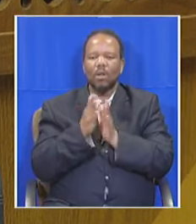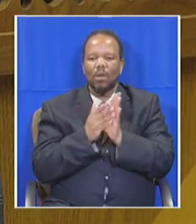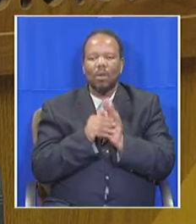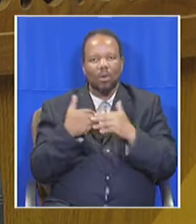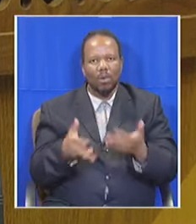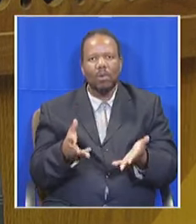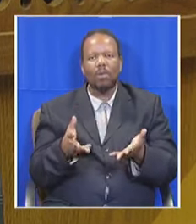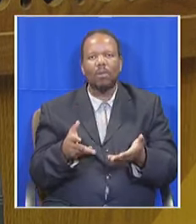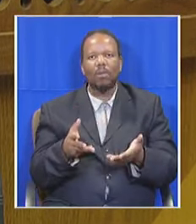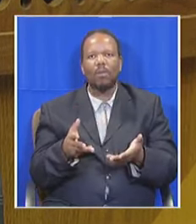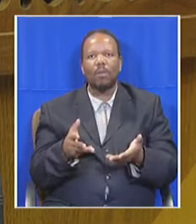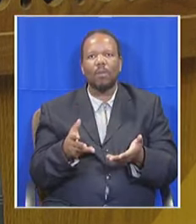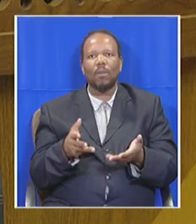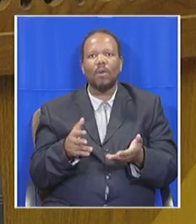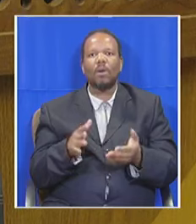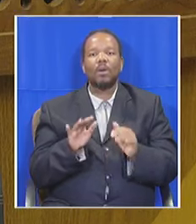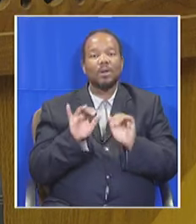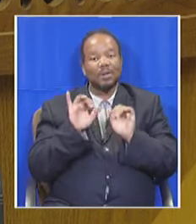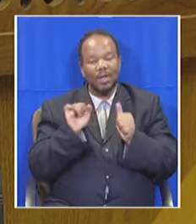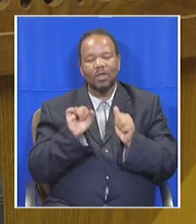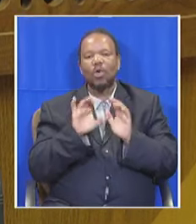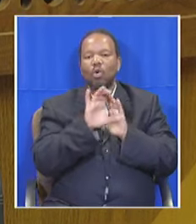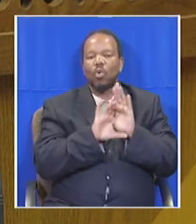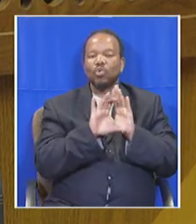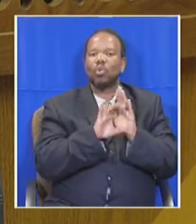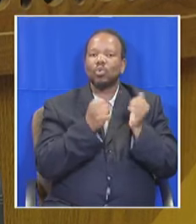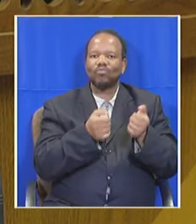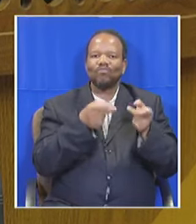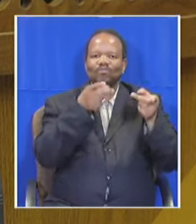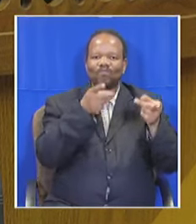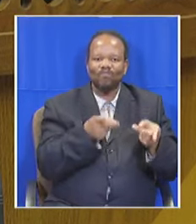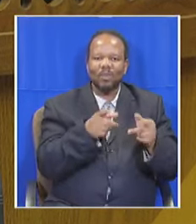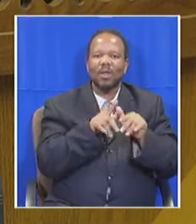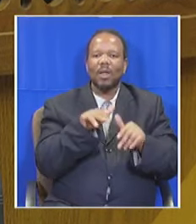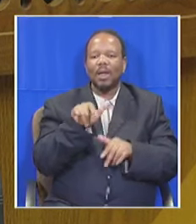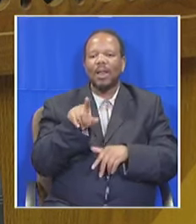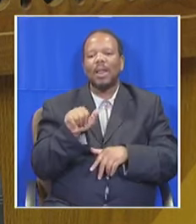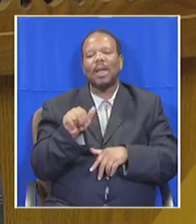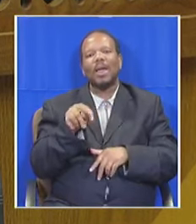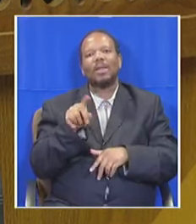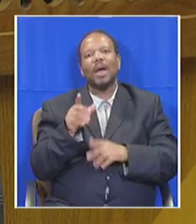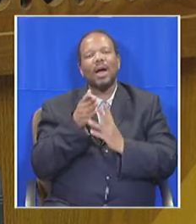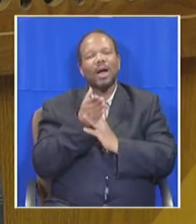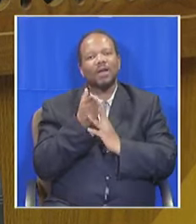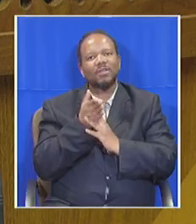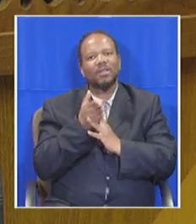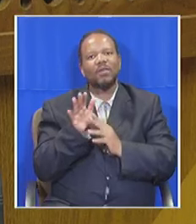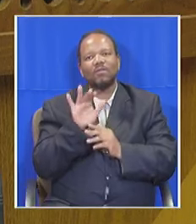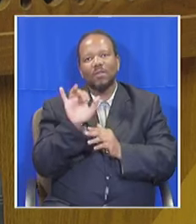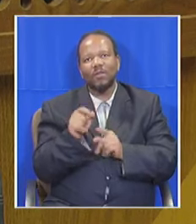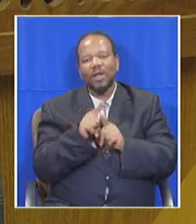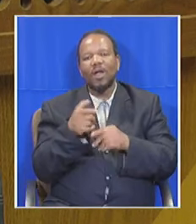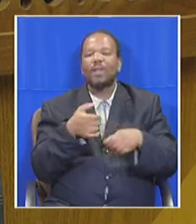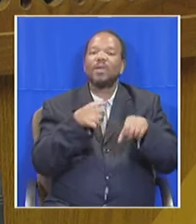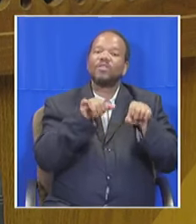by the recent Constitutional Court judgment in the Land Access Movement of South Africa and others versus chairperson